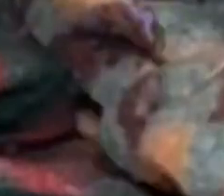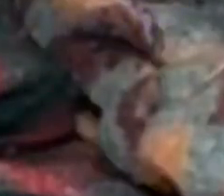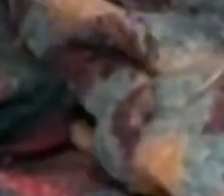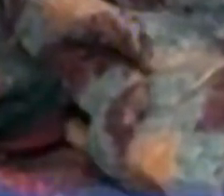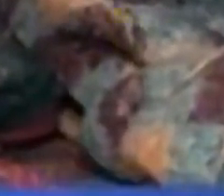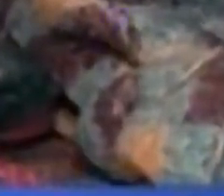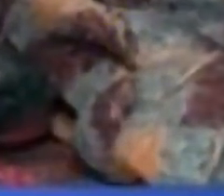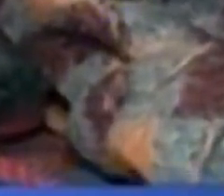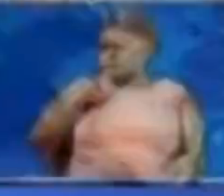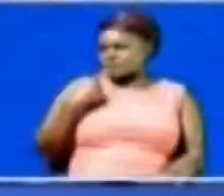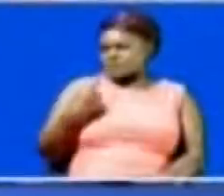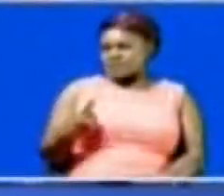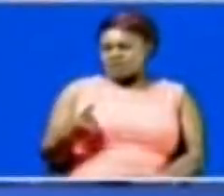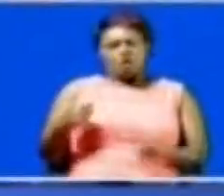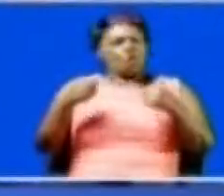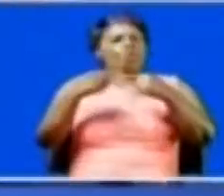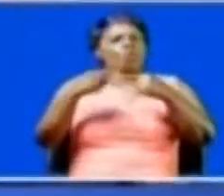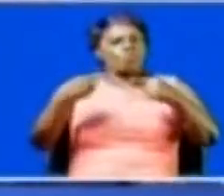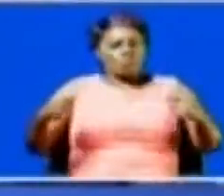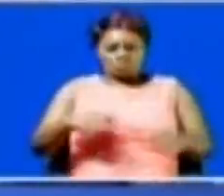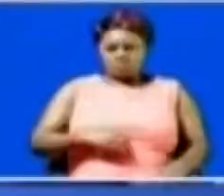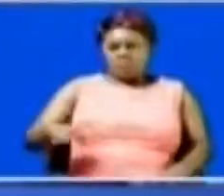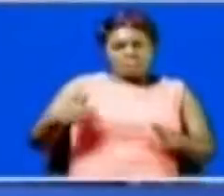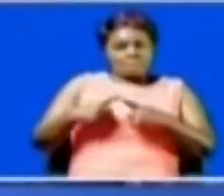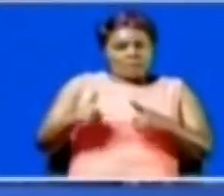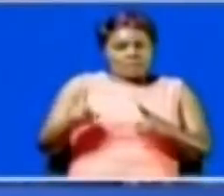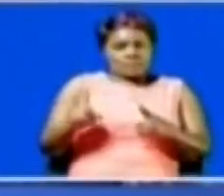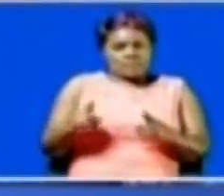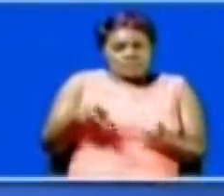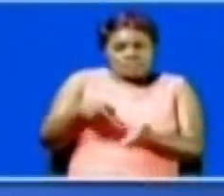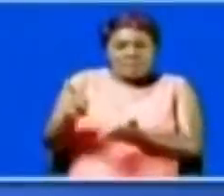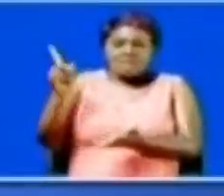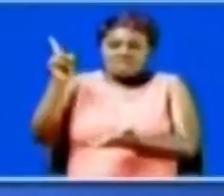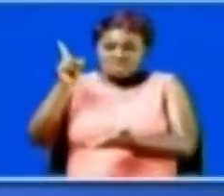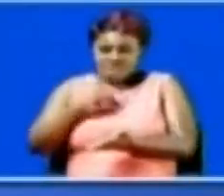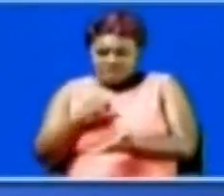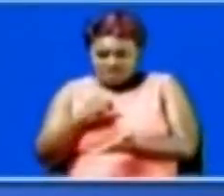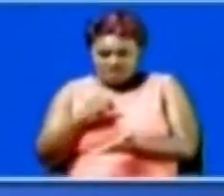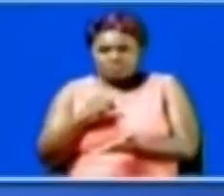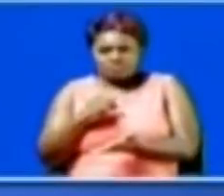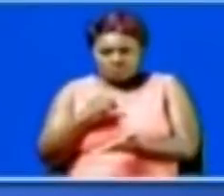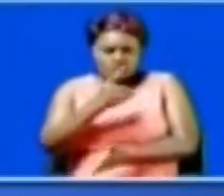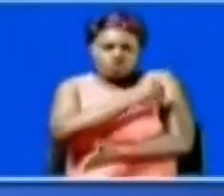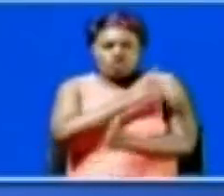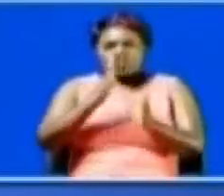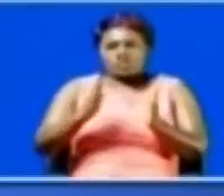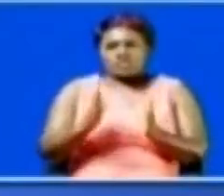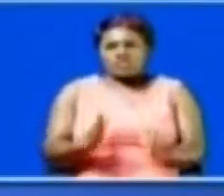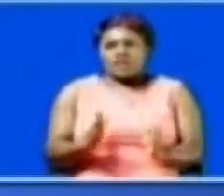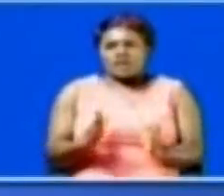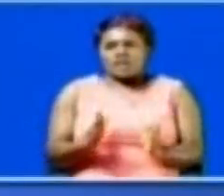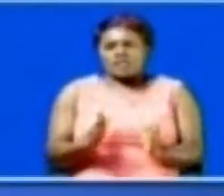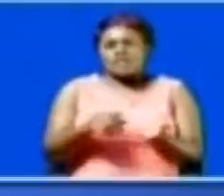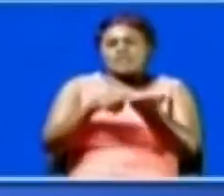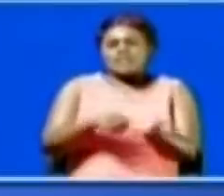The girl says she was strongly against the procedure, but since the fee had already been paid, she alleges the doctor identified